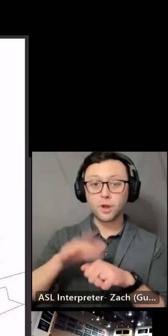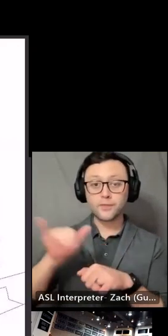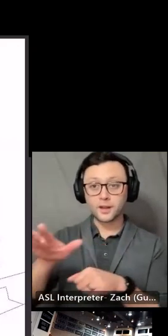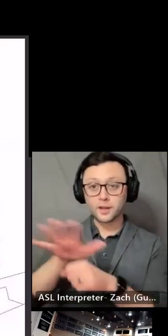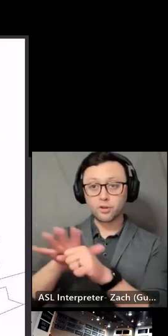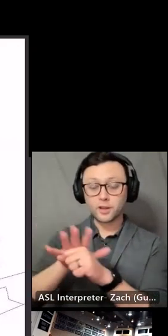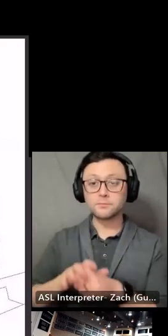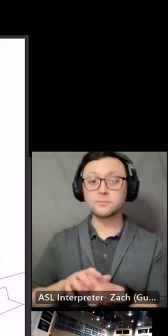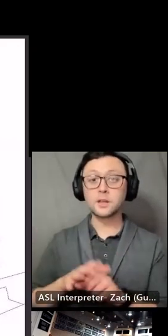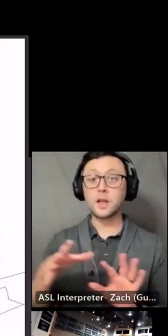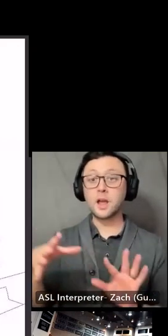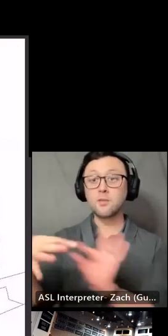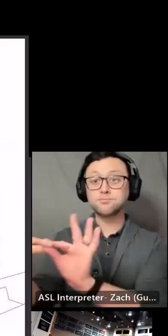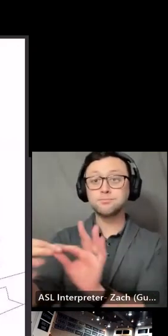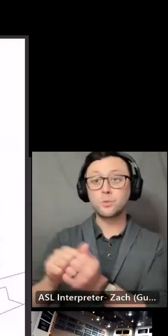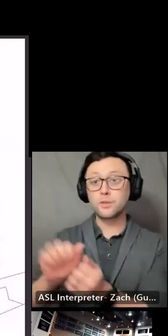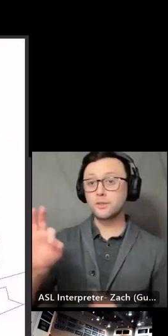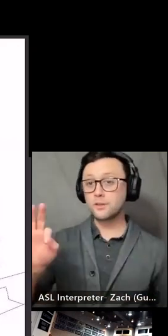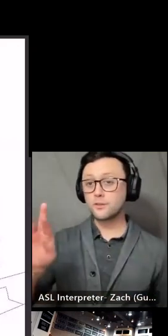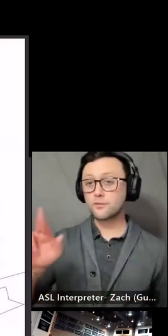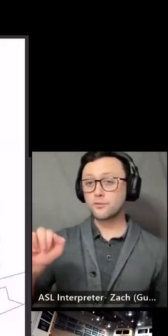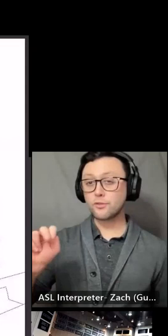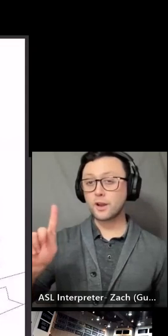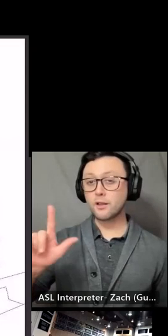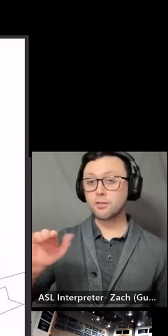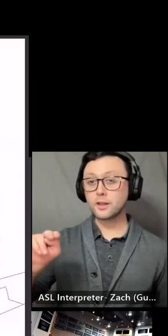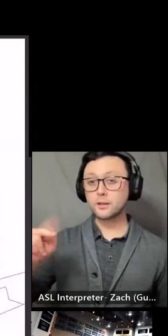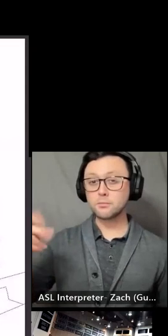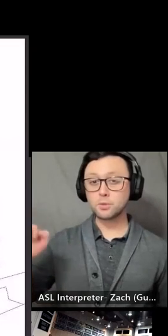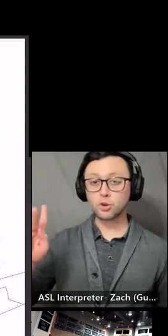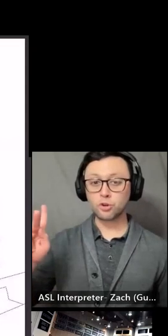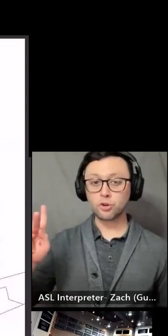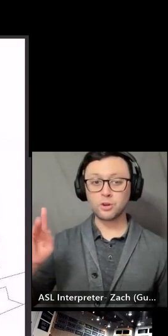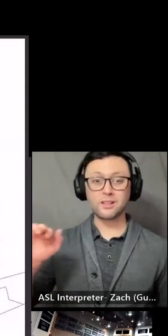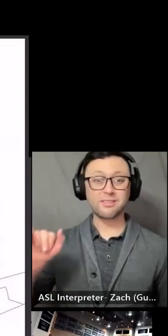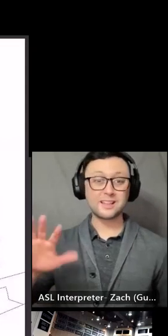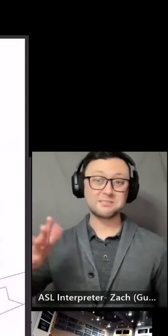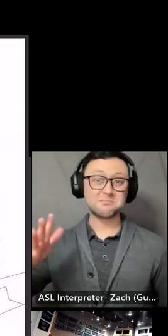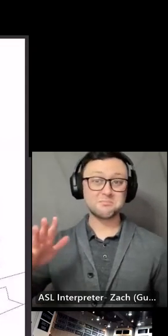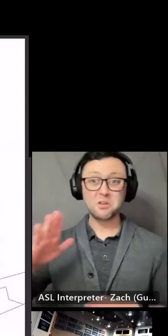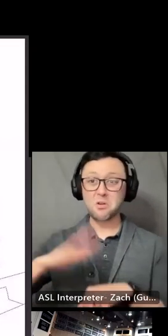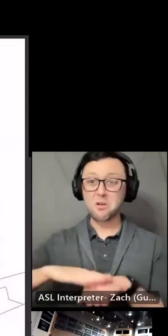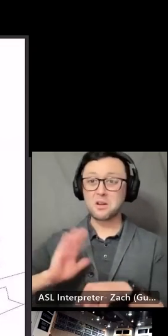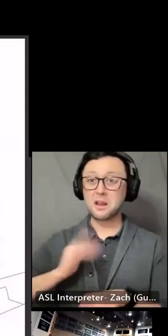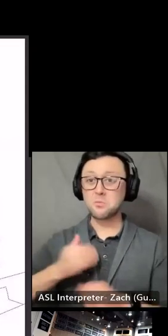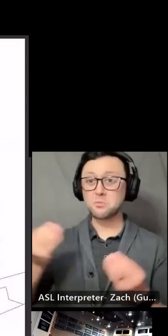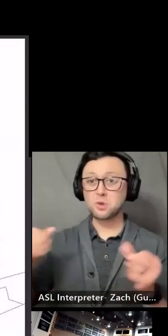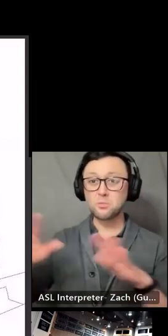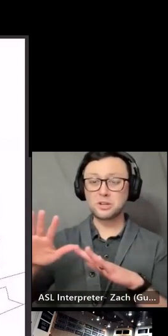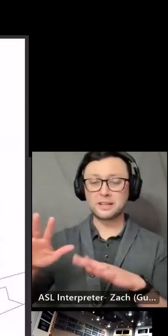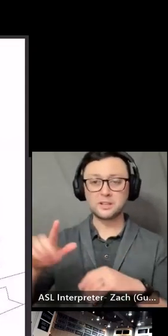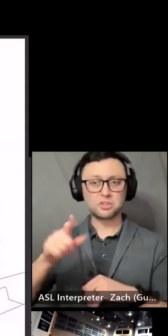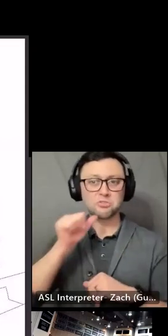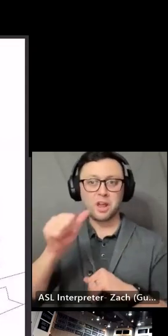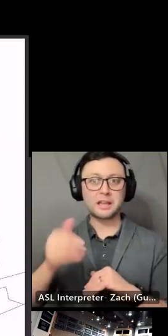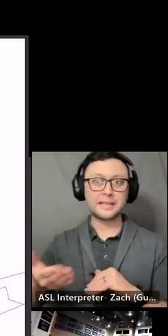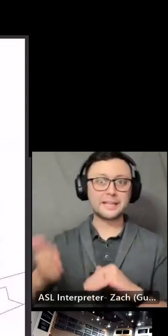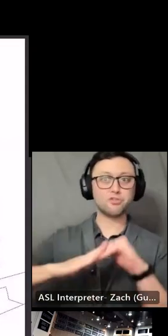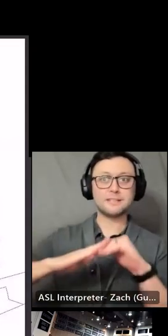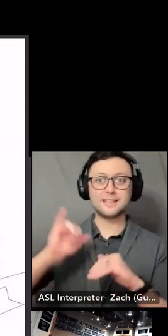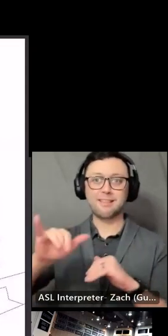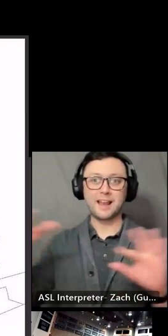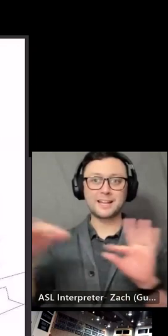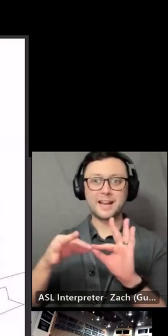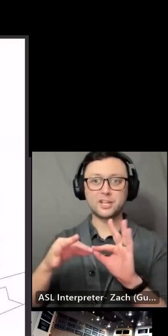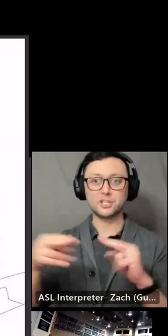Park is basically DCR property. You're not increasing that connection one bit.